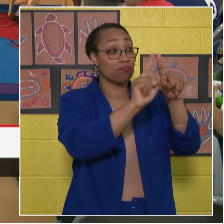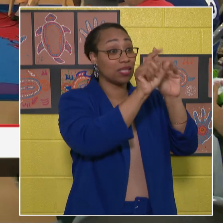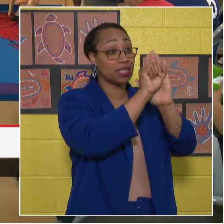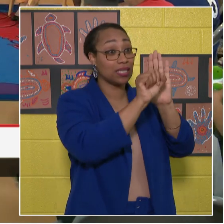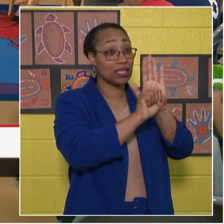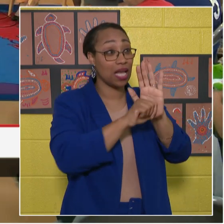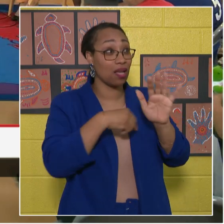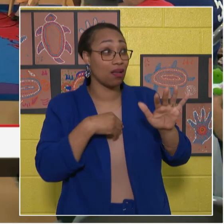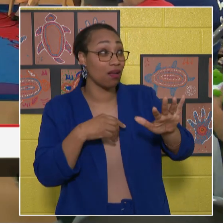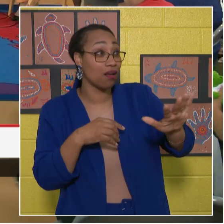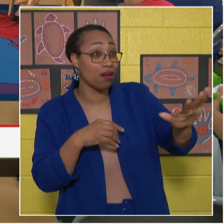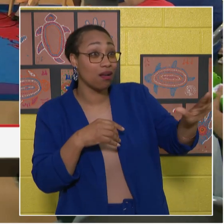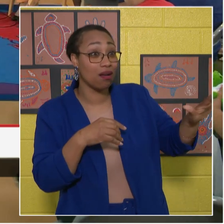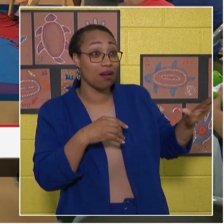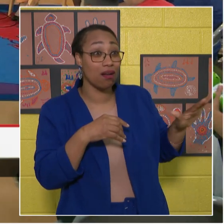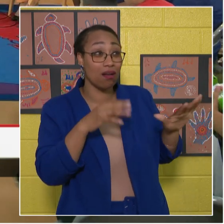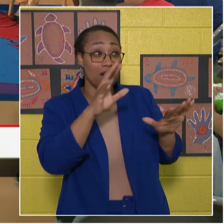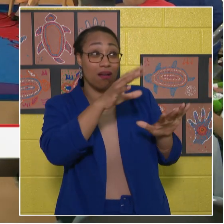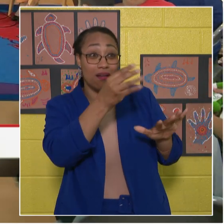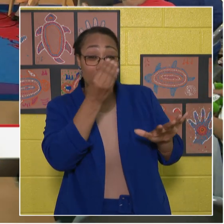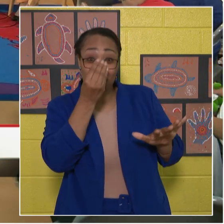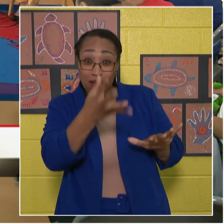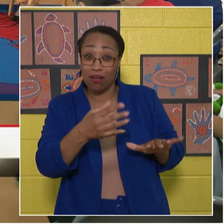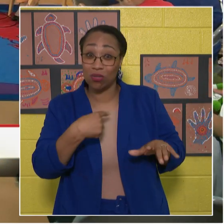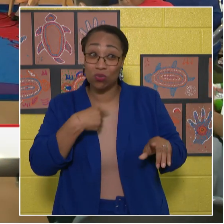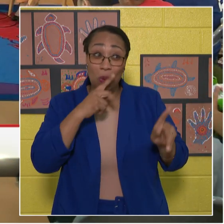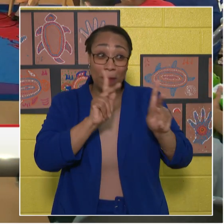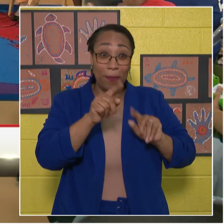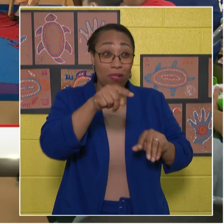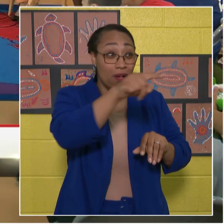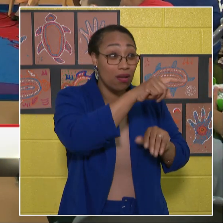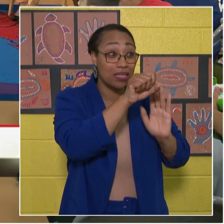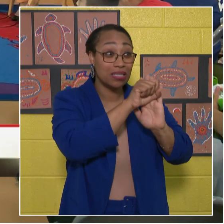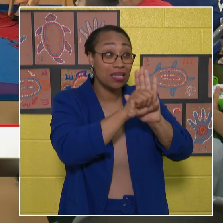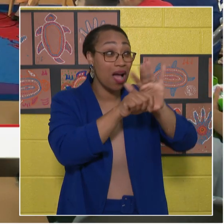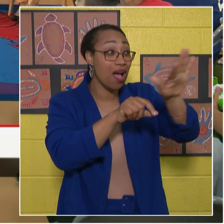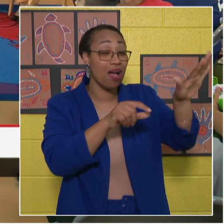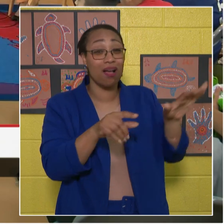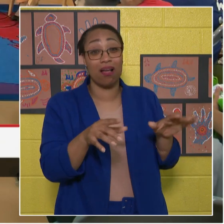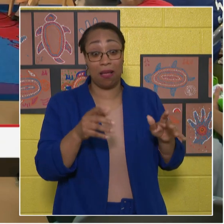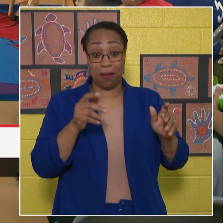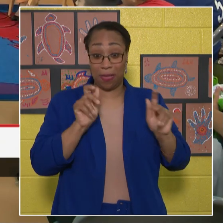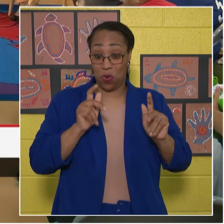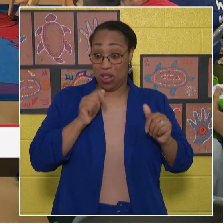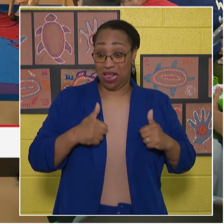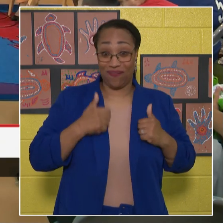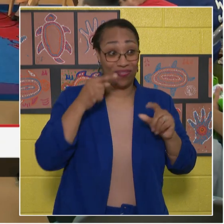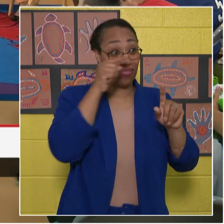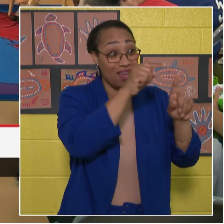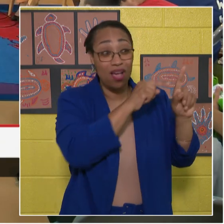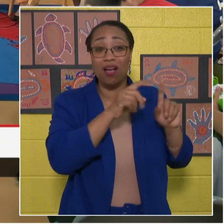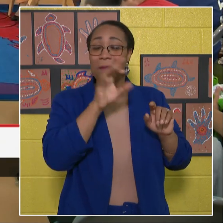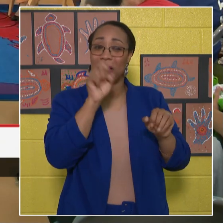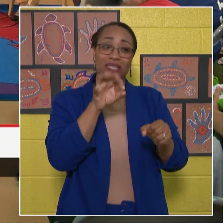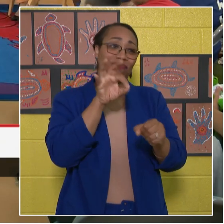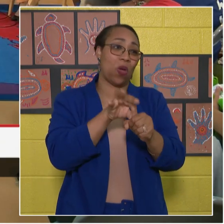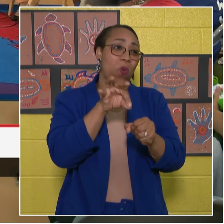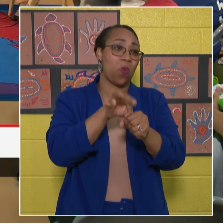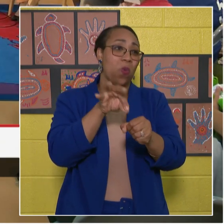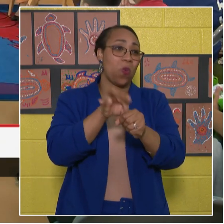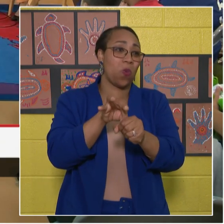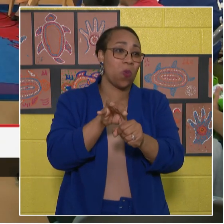vote for it, and they vote. And so that's a big part of your